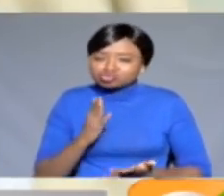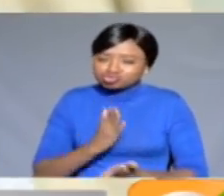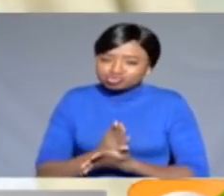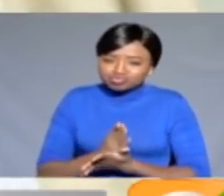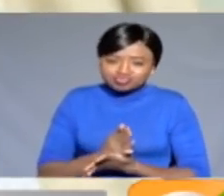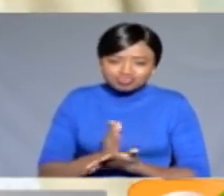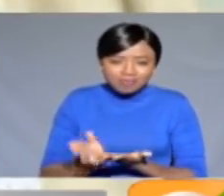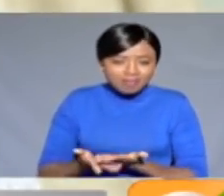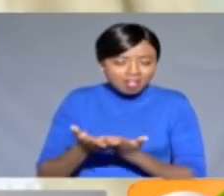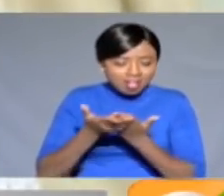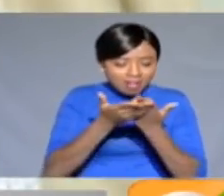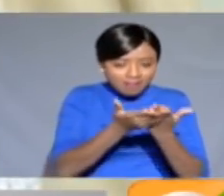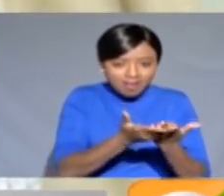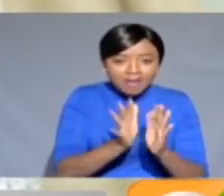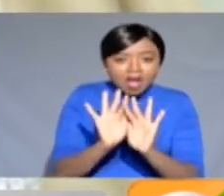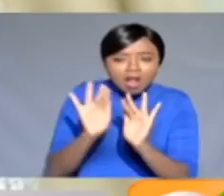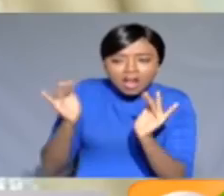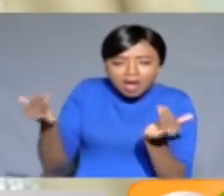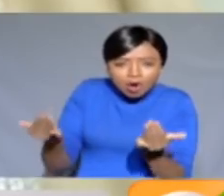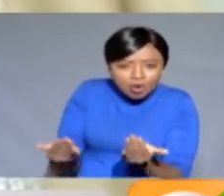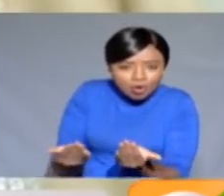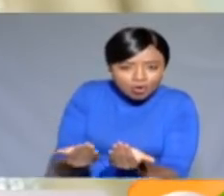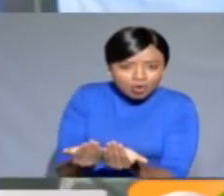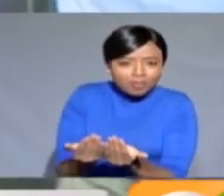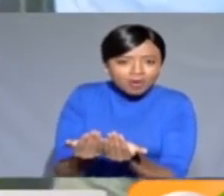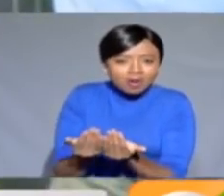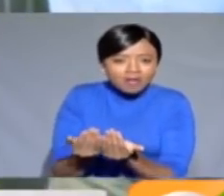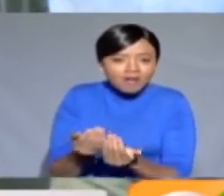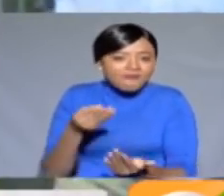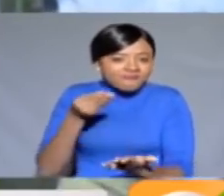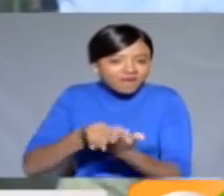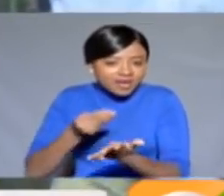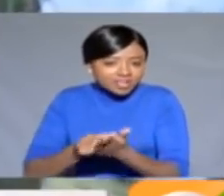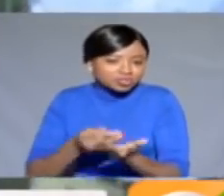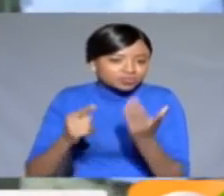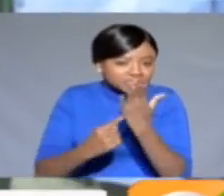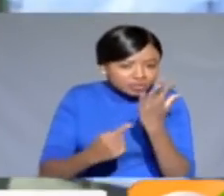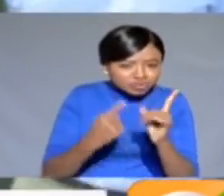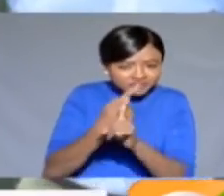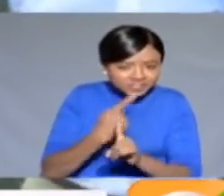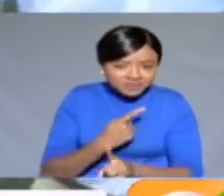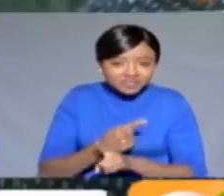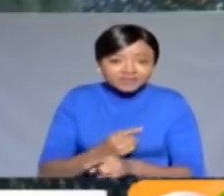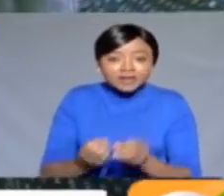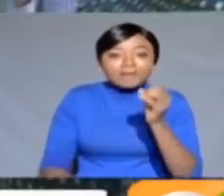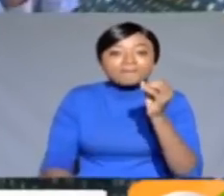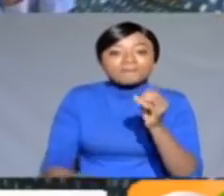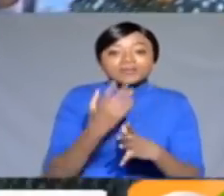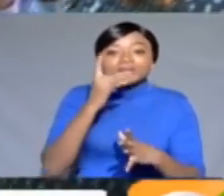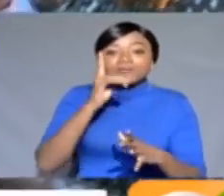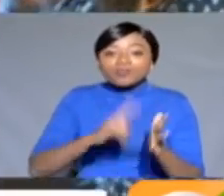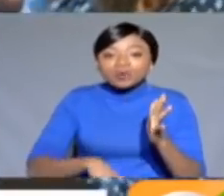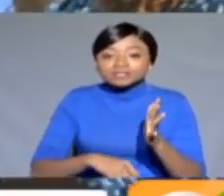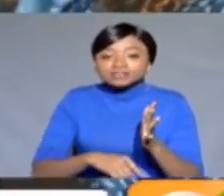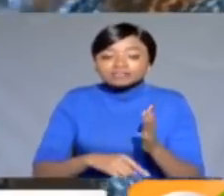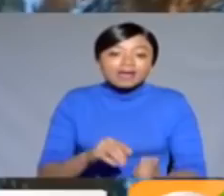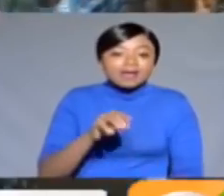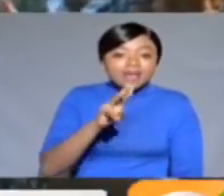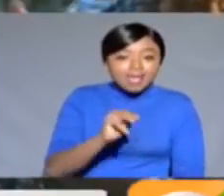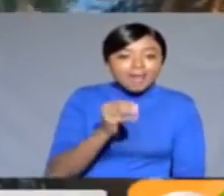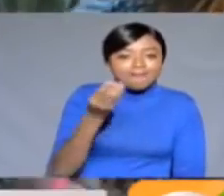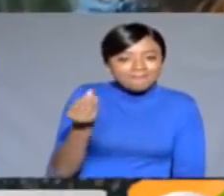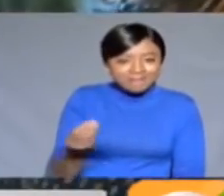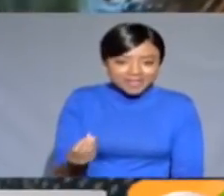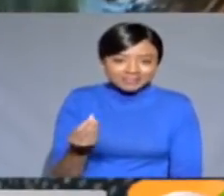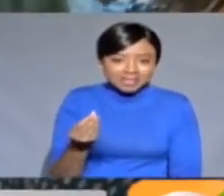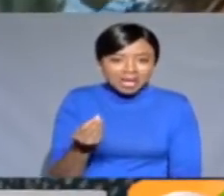of global financial technologies, popularly known as fintech. Through his leadership, the globally famed money transfer service M-Pesa grew by leaps